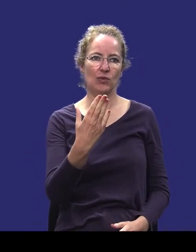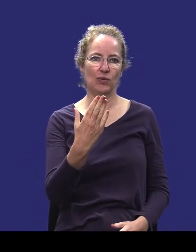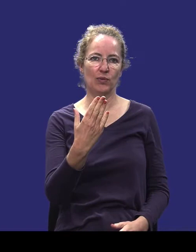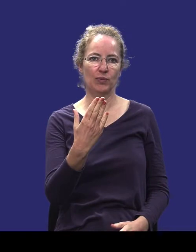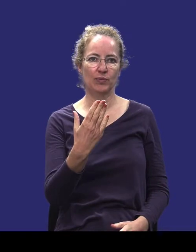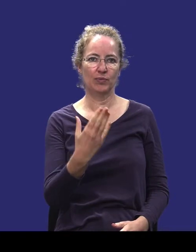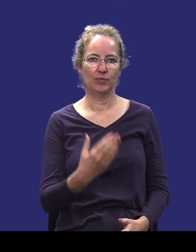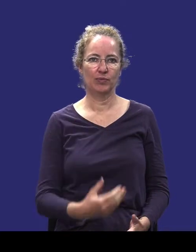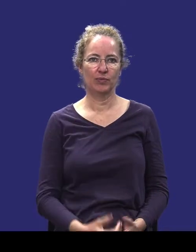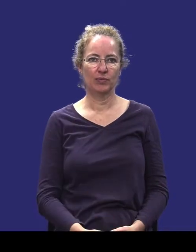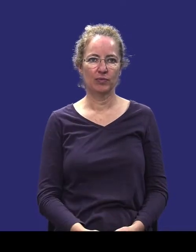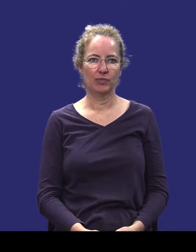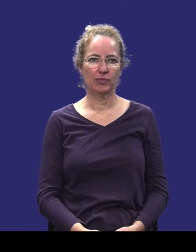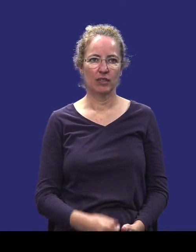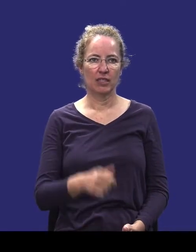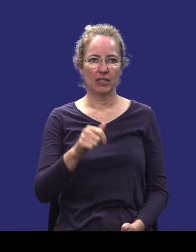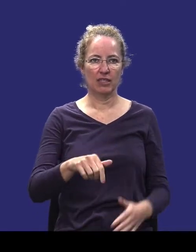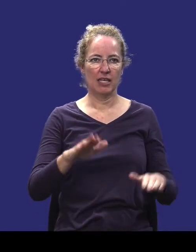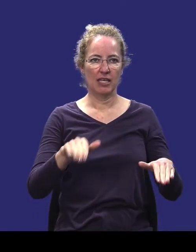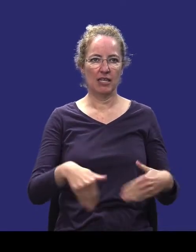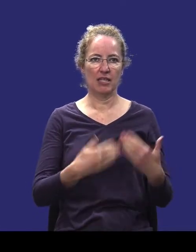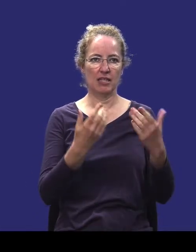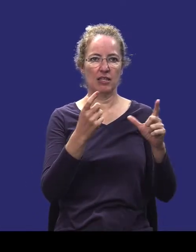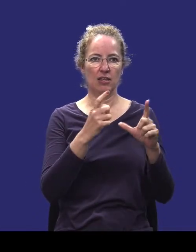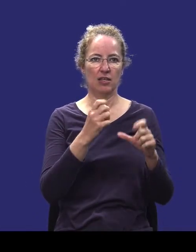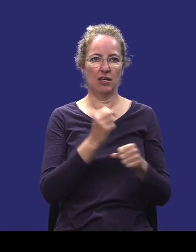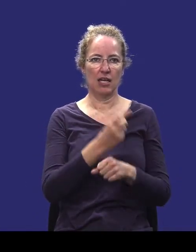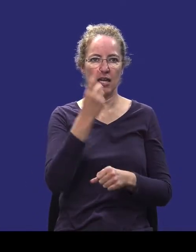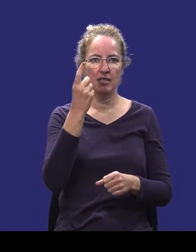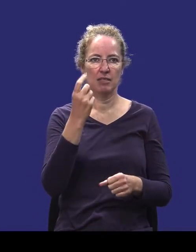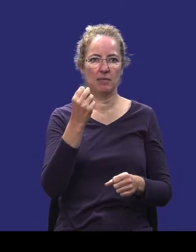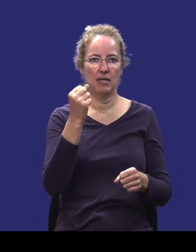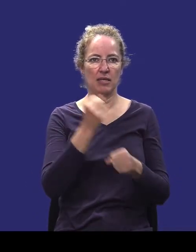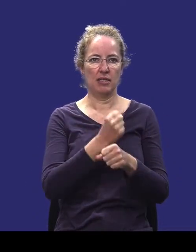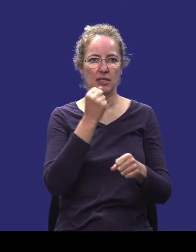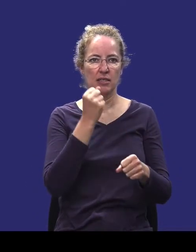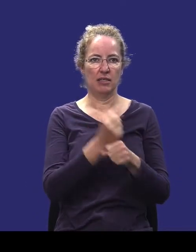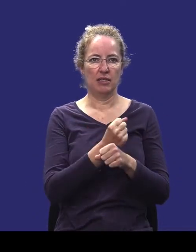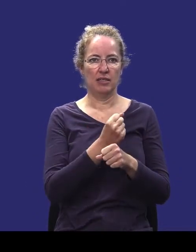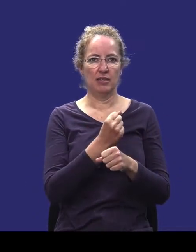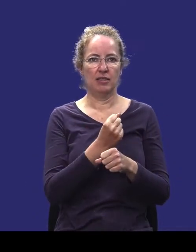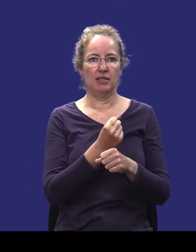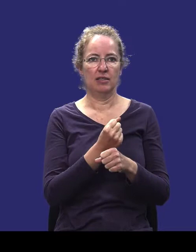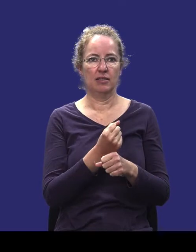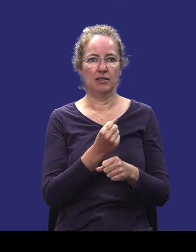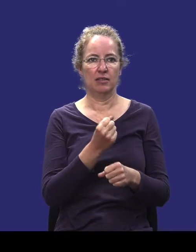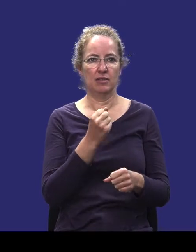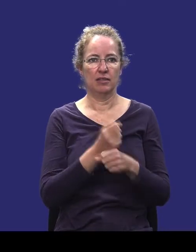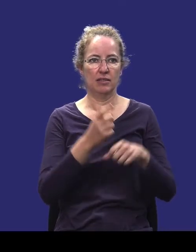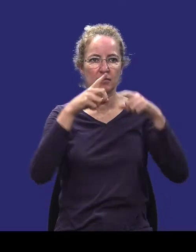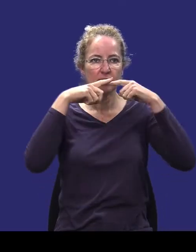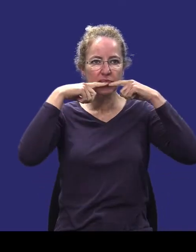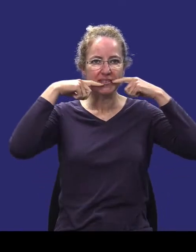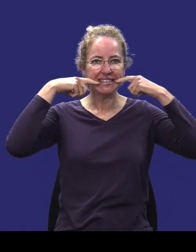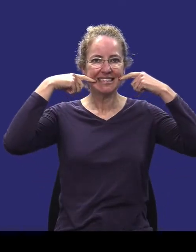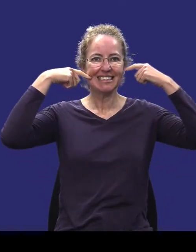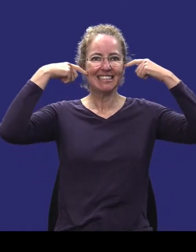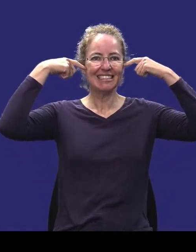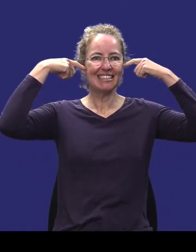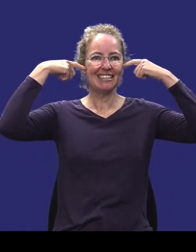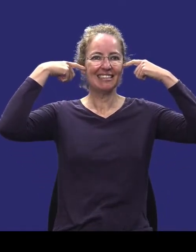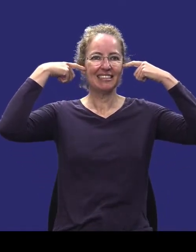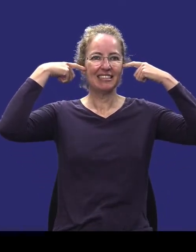you. And this is the day that God has made. I'm gonna put a smile on